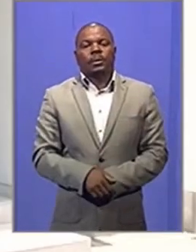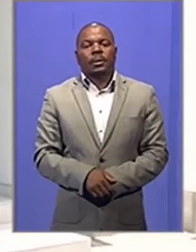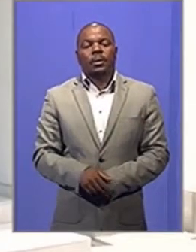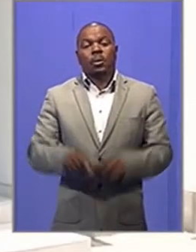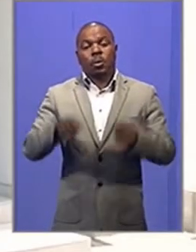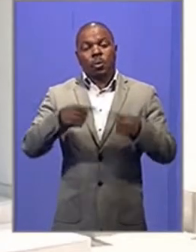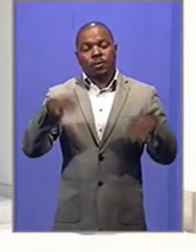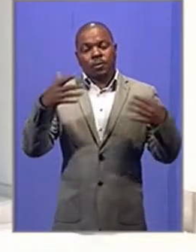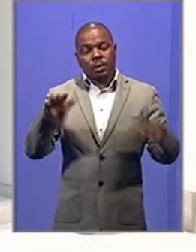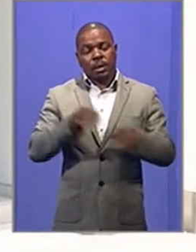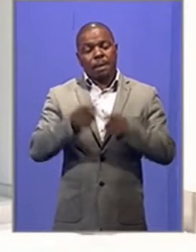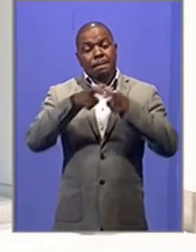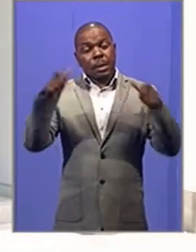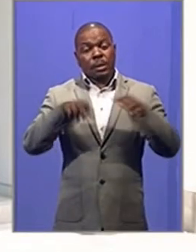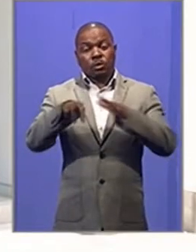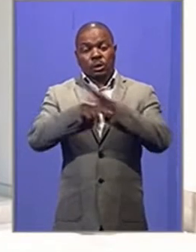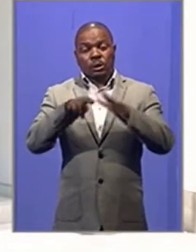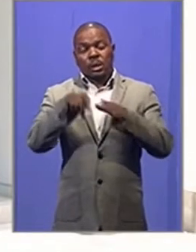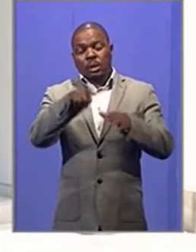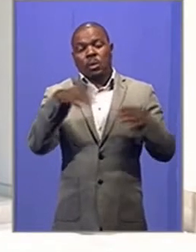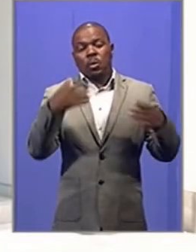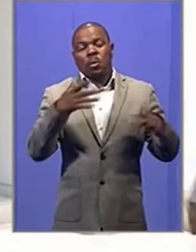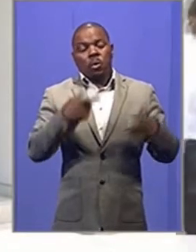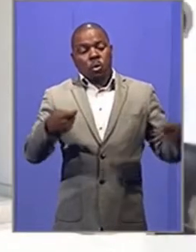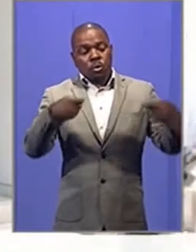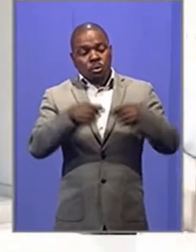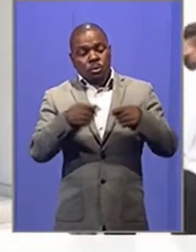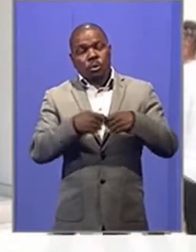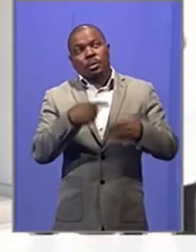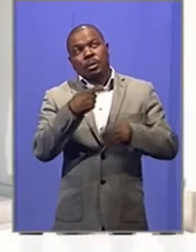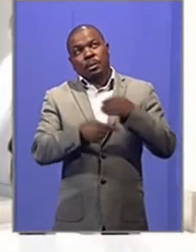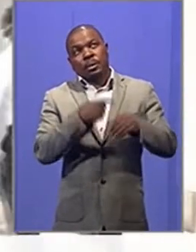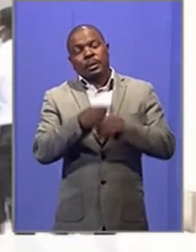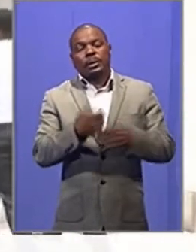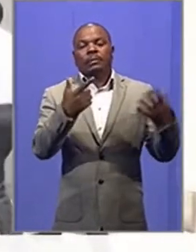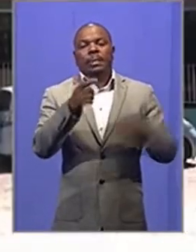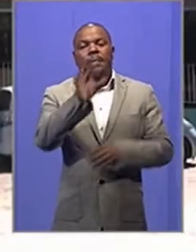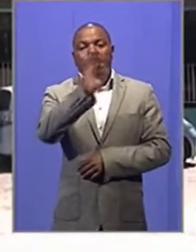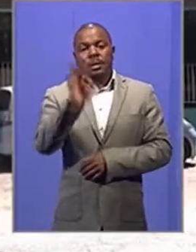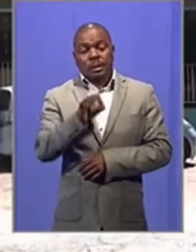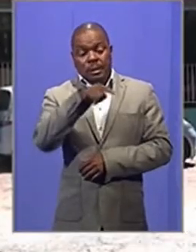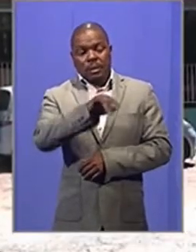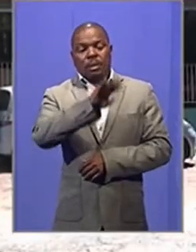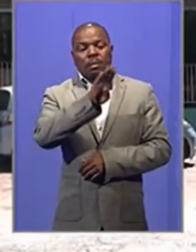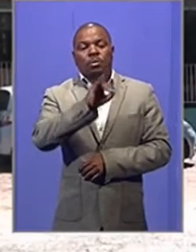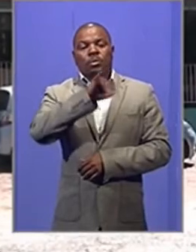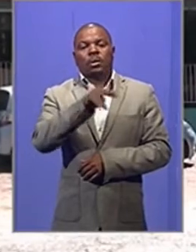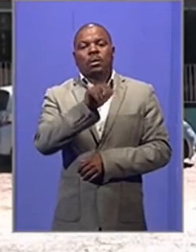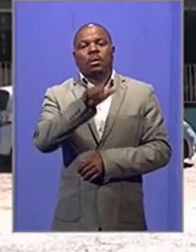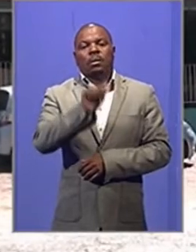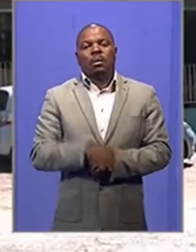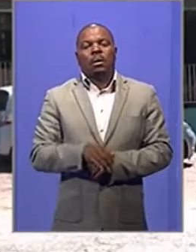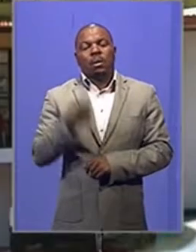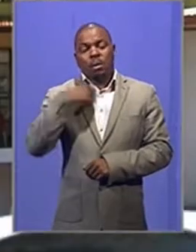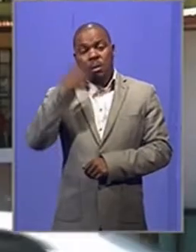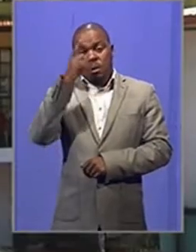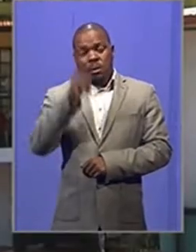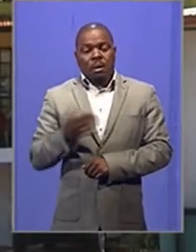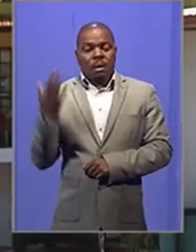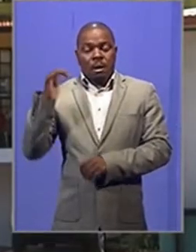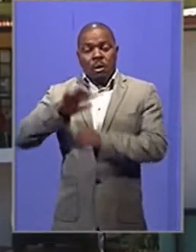major region that contribute maybe spend of 7% is Bujanal. We understand that during the COVID and